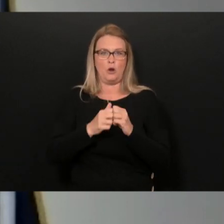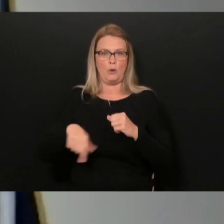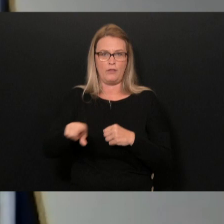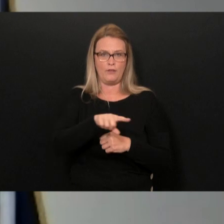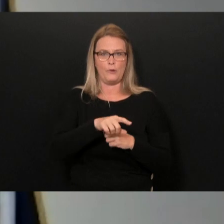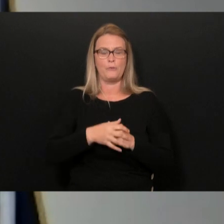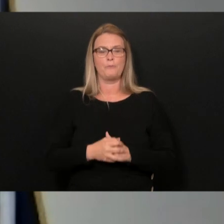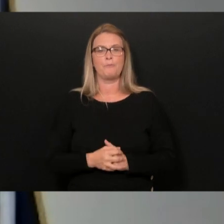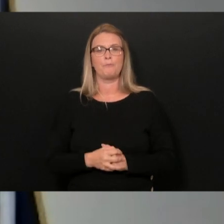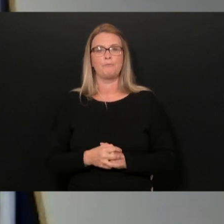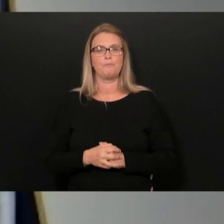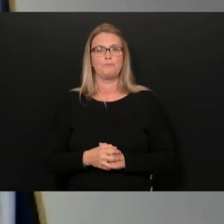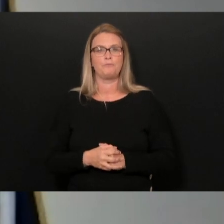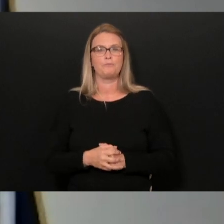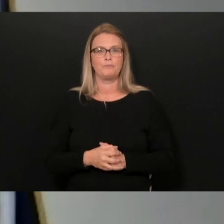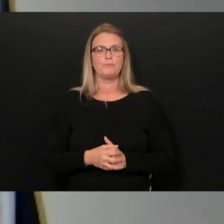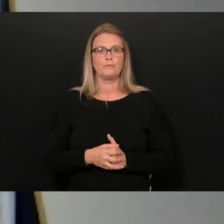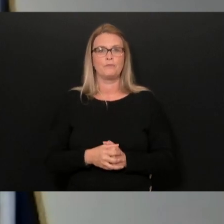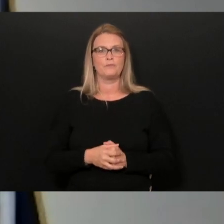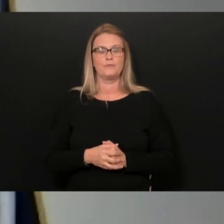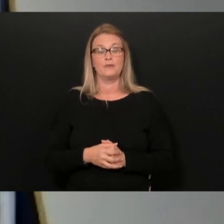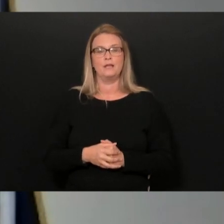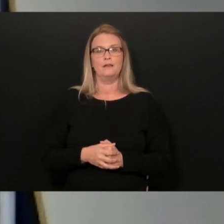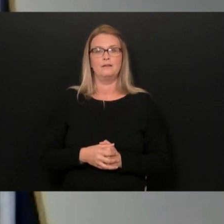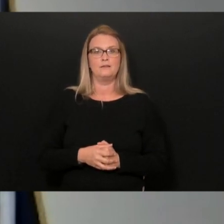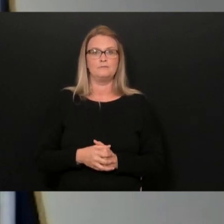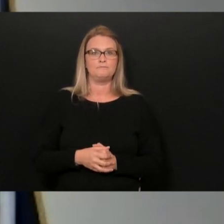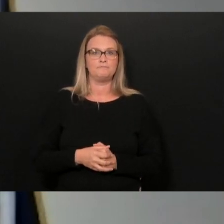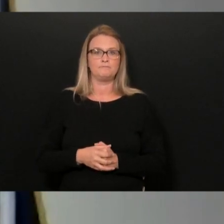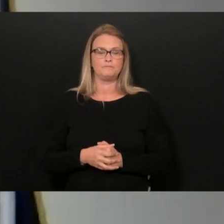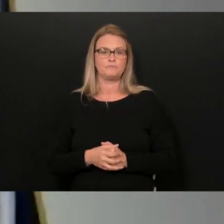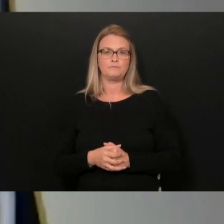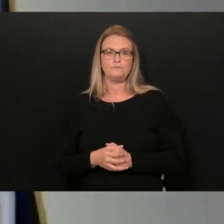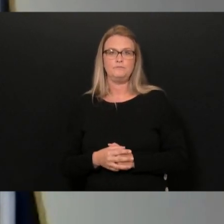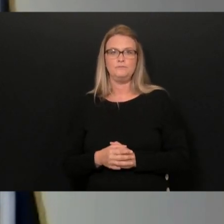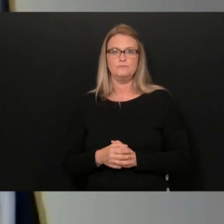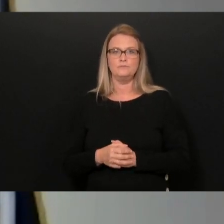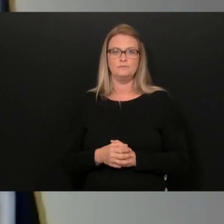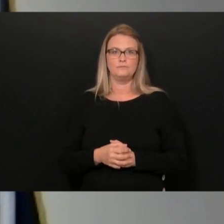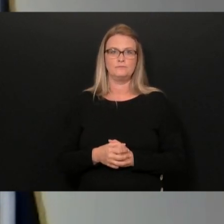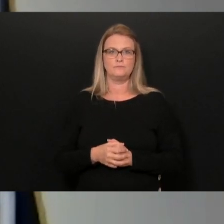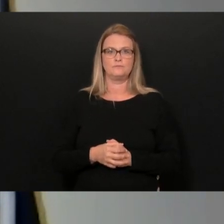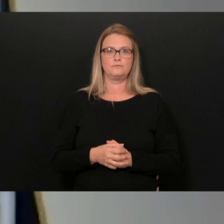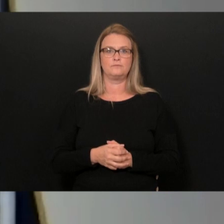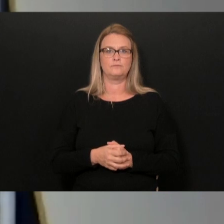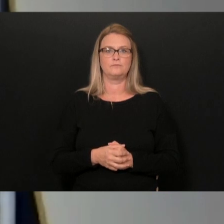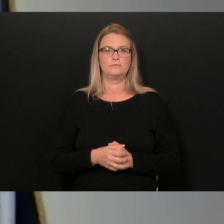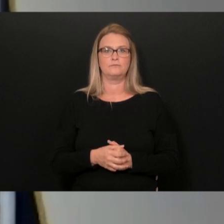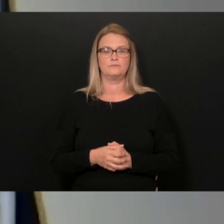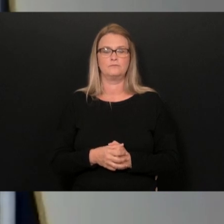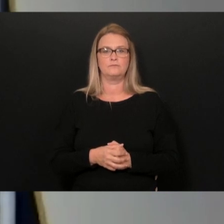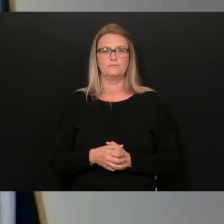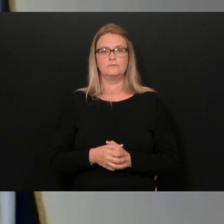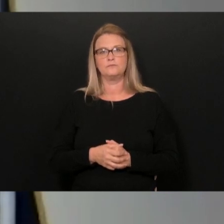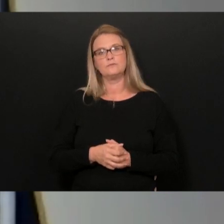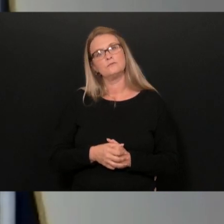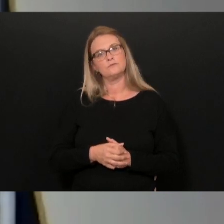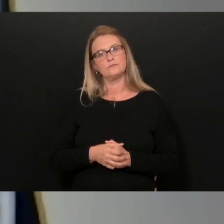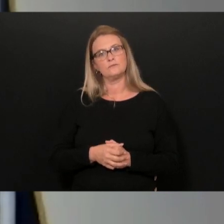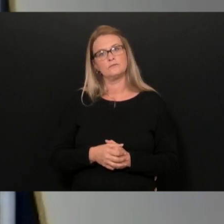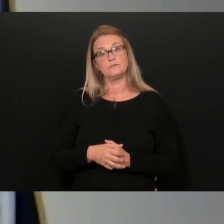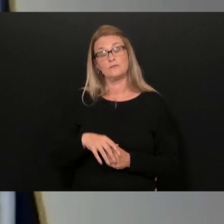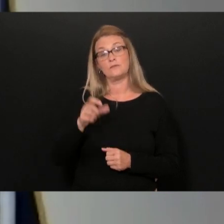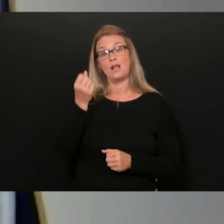reports in by Monday. So we anticipate doing that summary on Monday. I want to mention one other thing. May